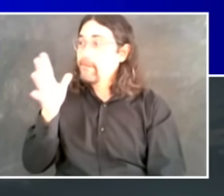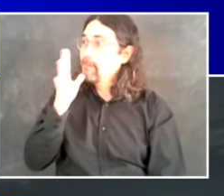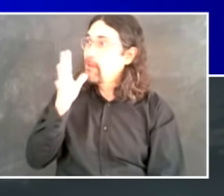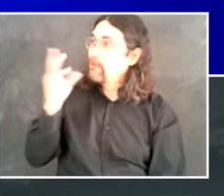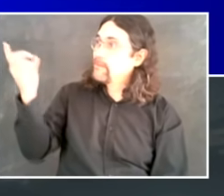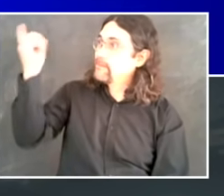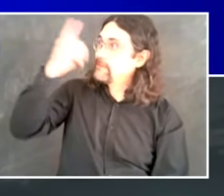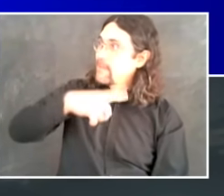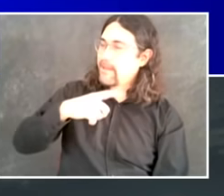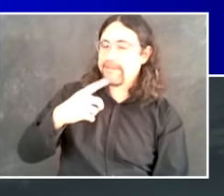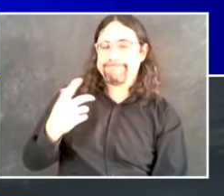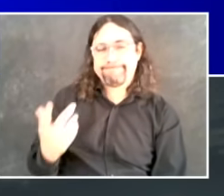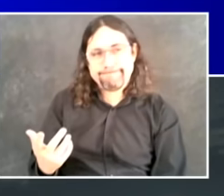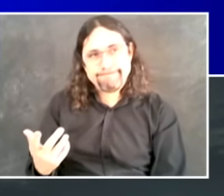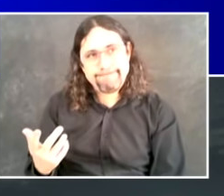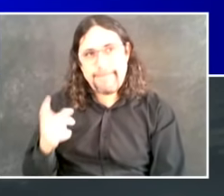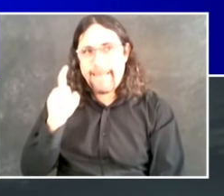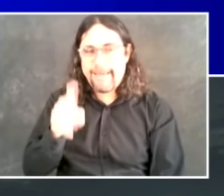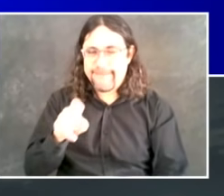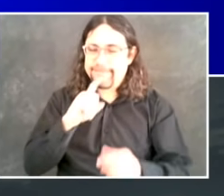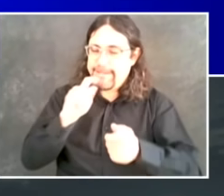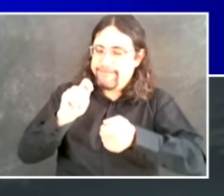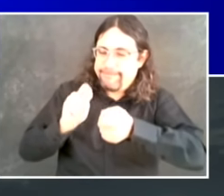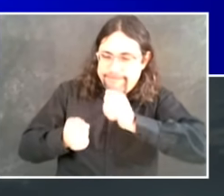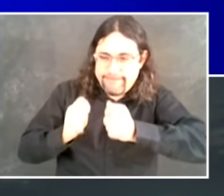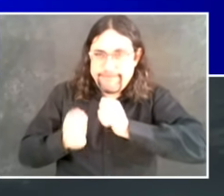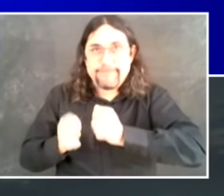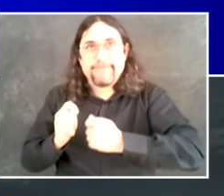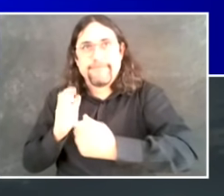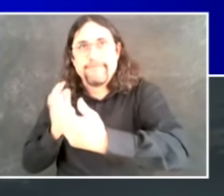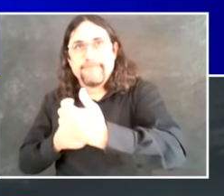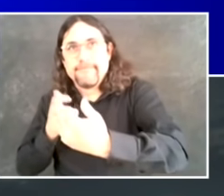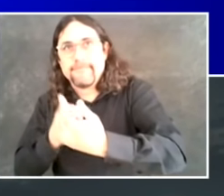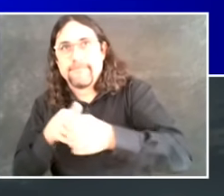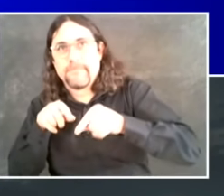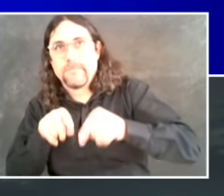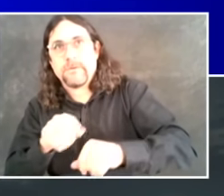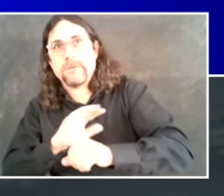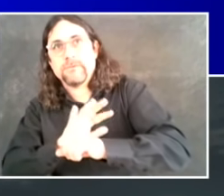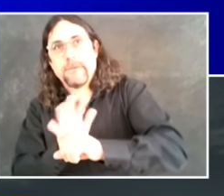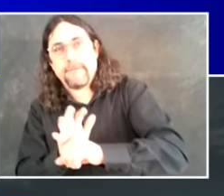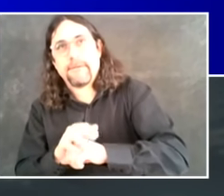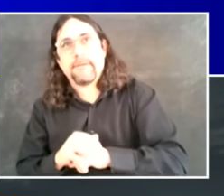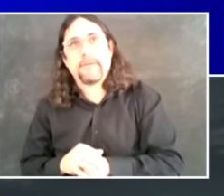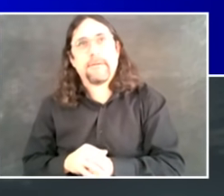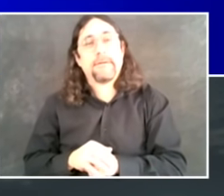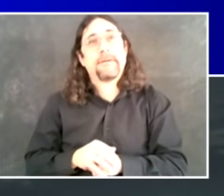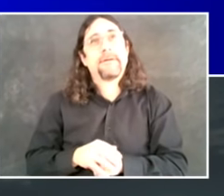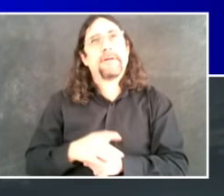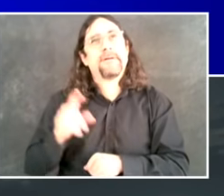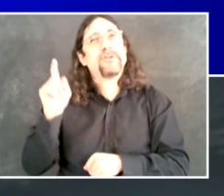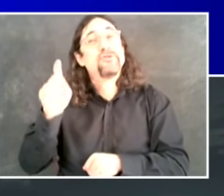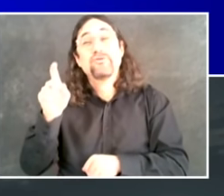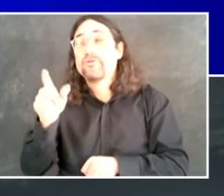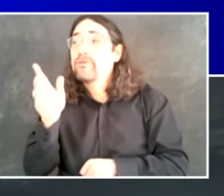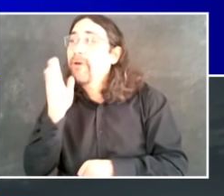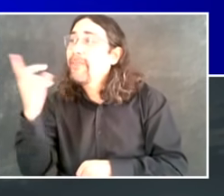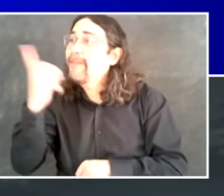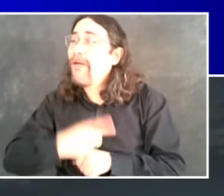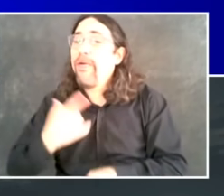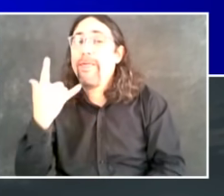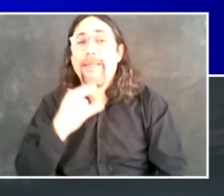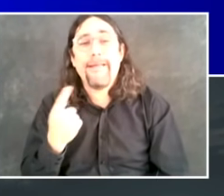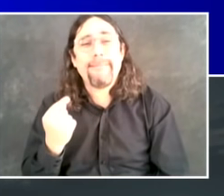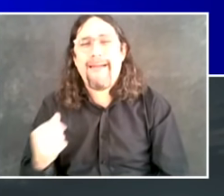together. In fact, it's a day when our moms expect everyone to come together, stop what you're